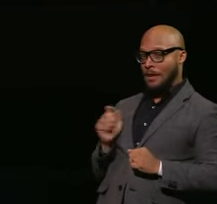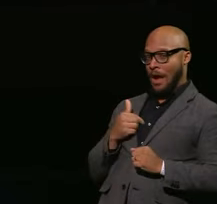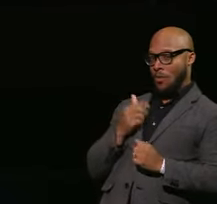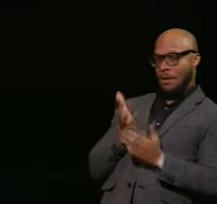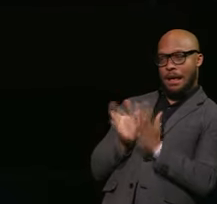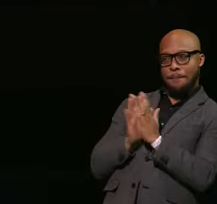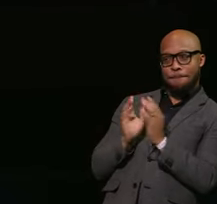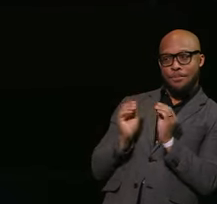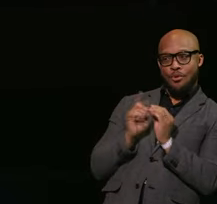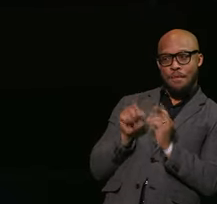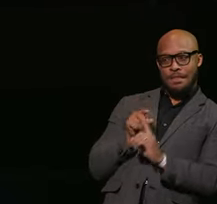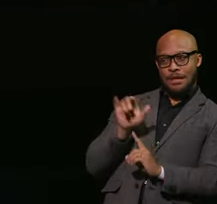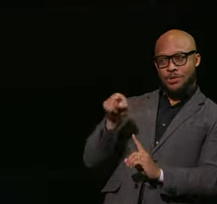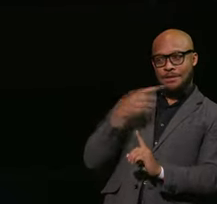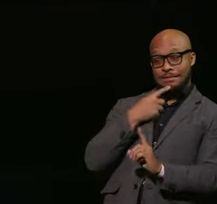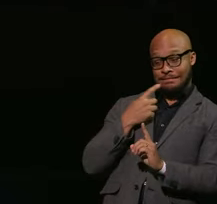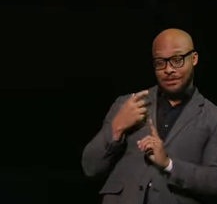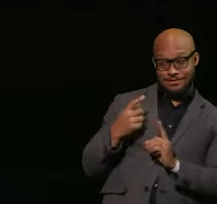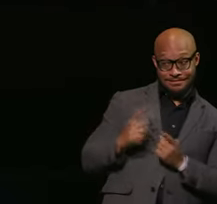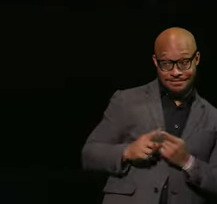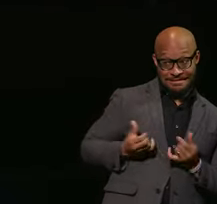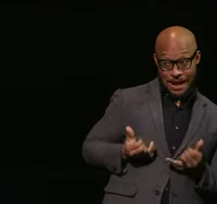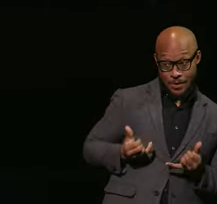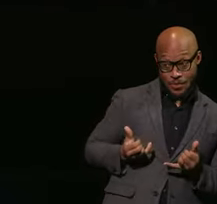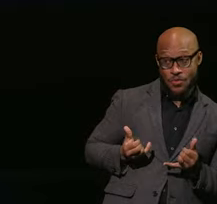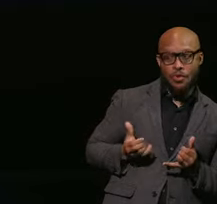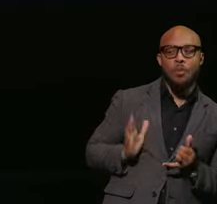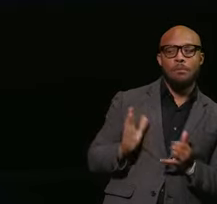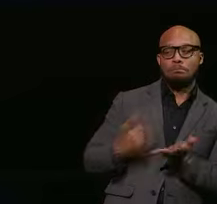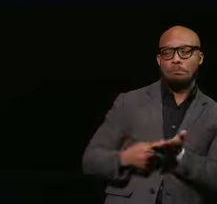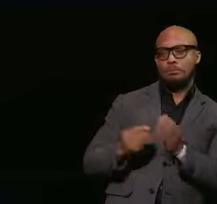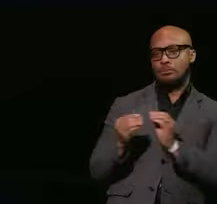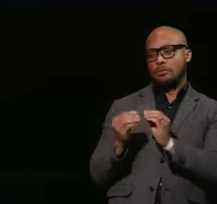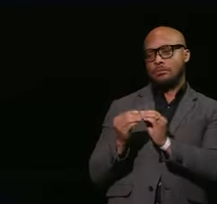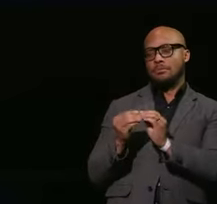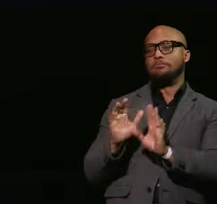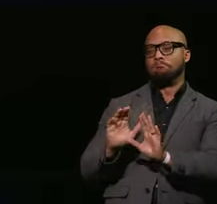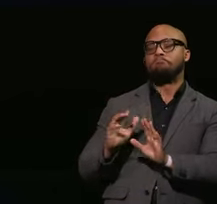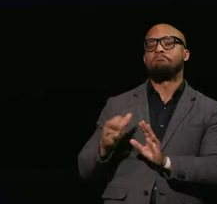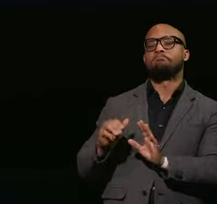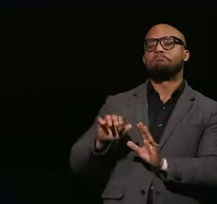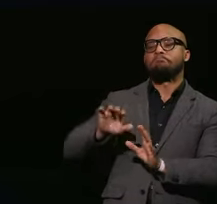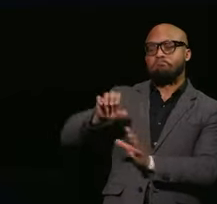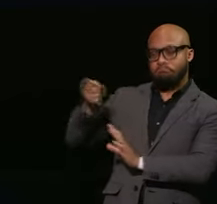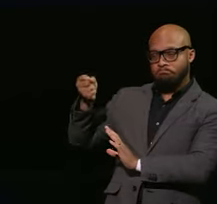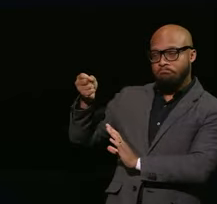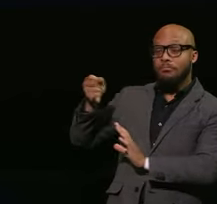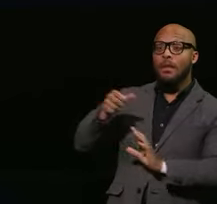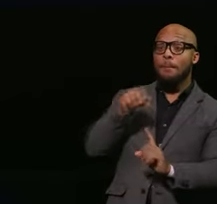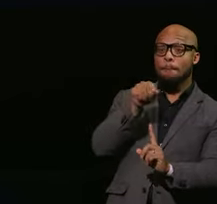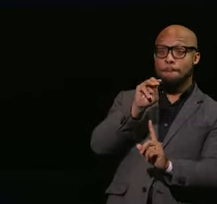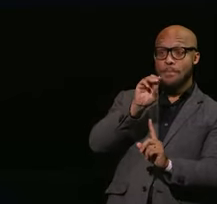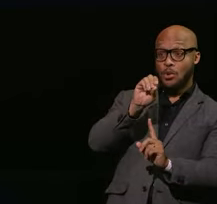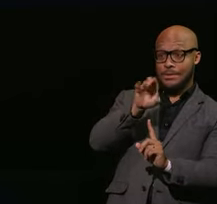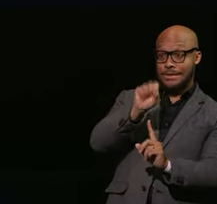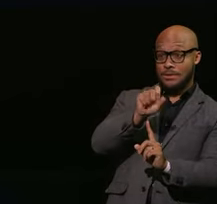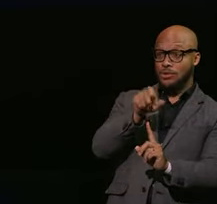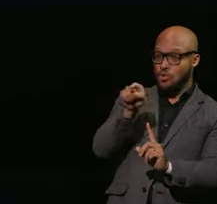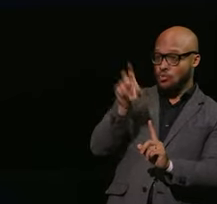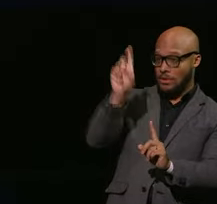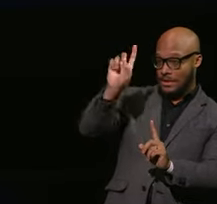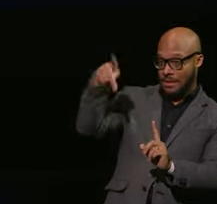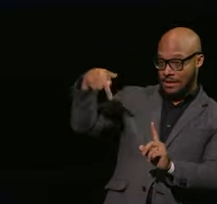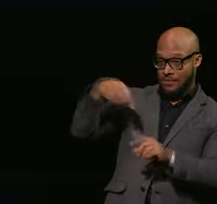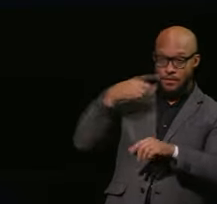to ask about that. But Moses, just one more question, because you also shot this film. You were the director of photography on this film.